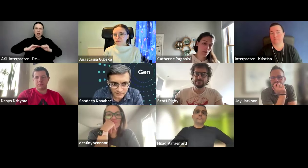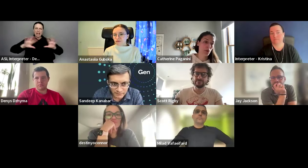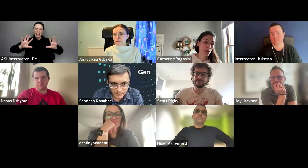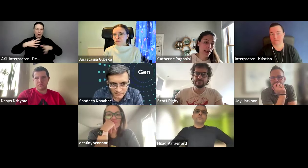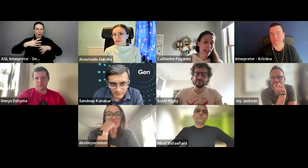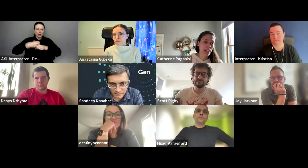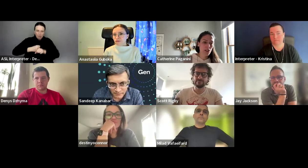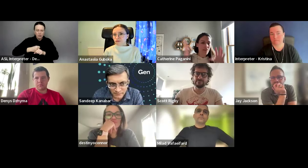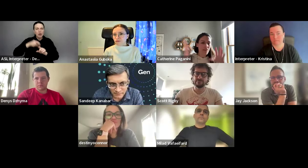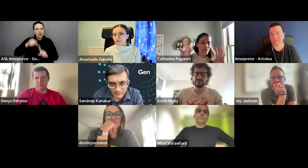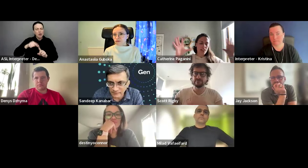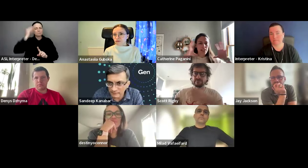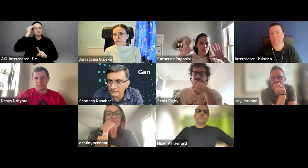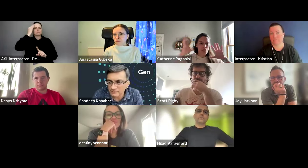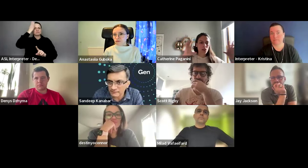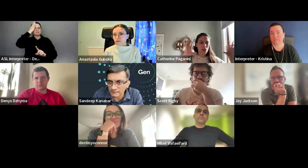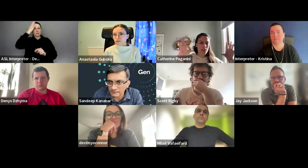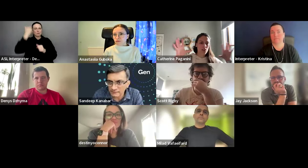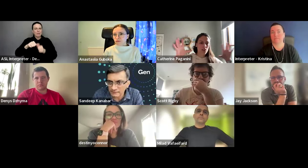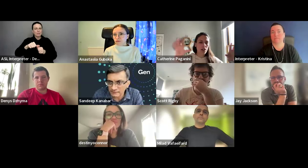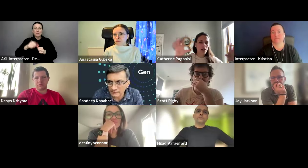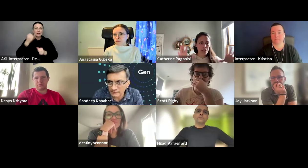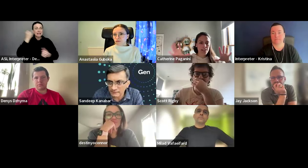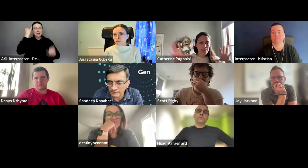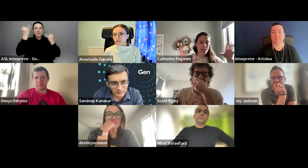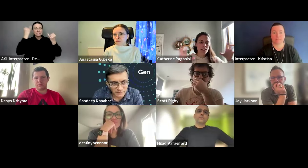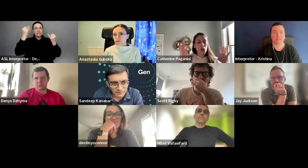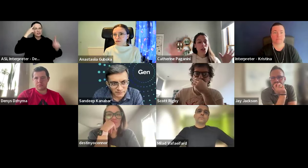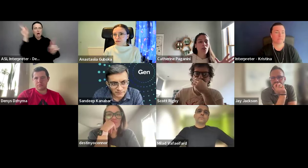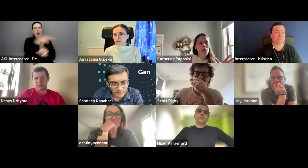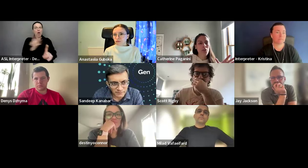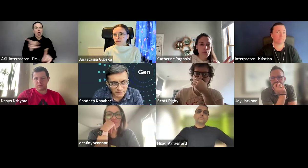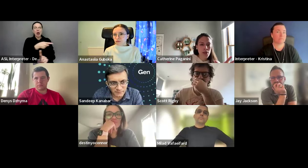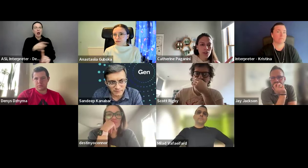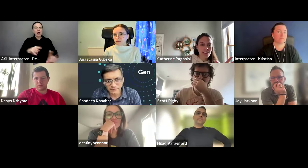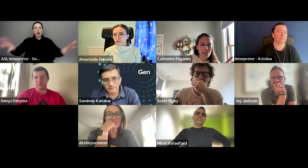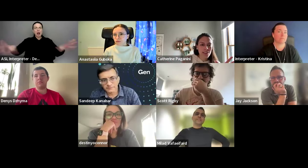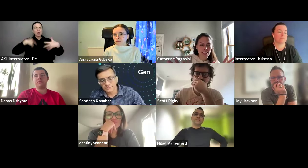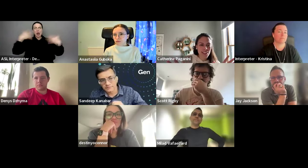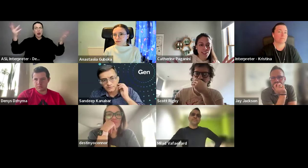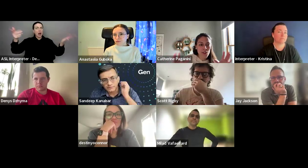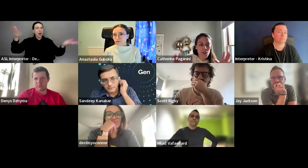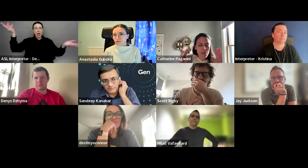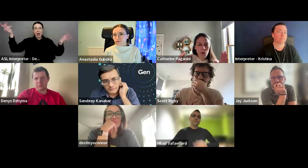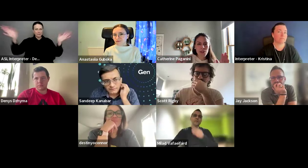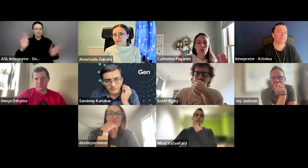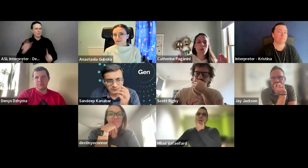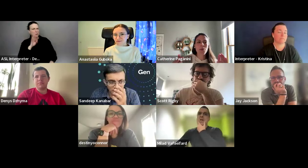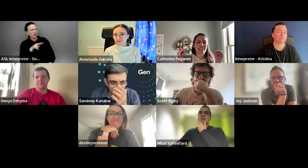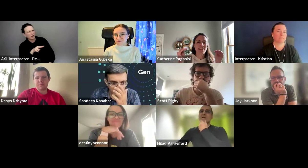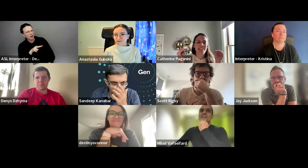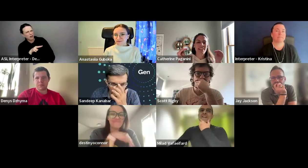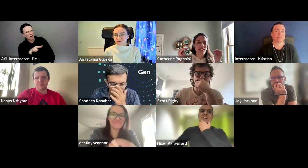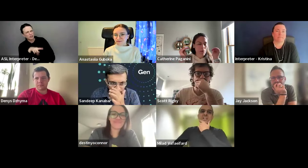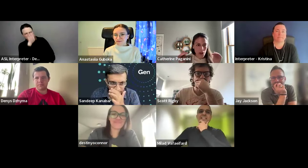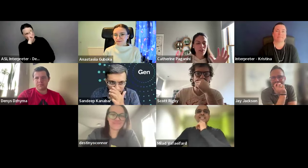concise way so people remember, right? Like, because if you have a lot of ideas and your thoughts are not organized, you're going to confuse people, right? So it's really